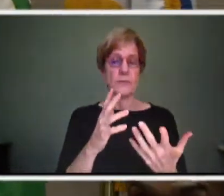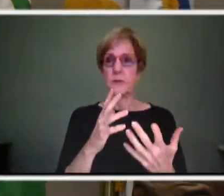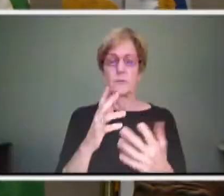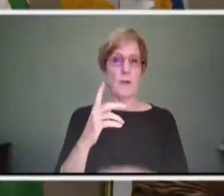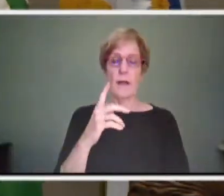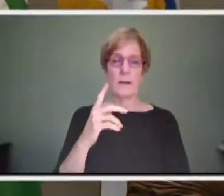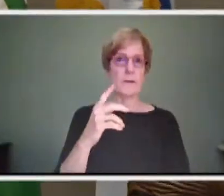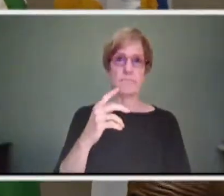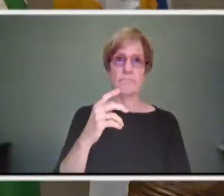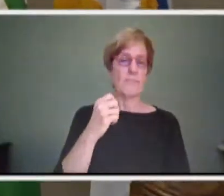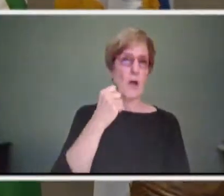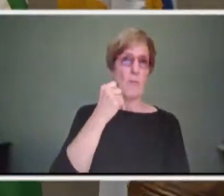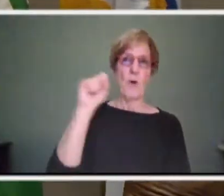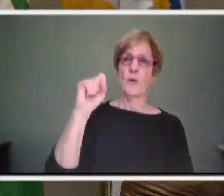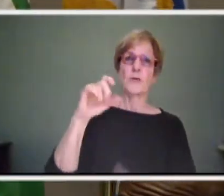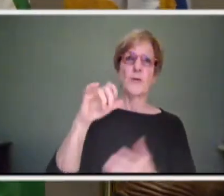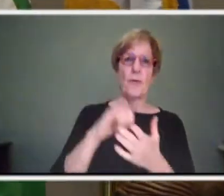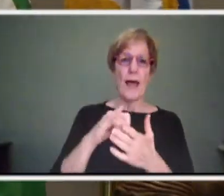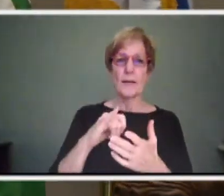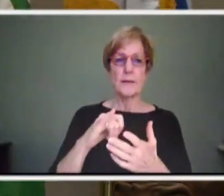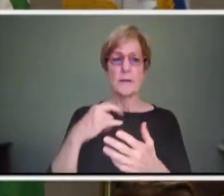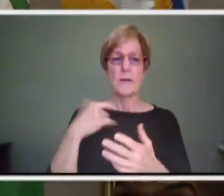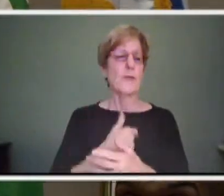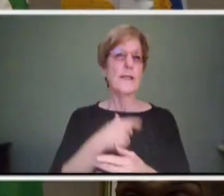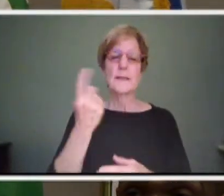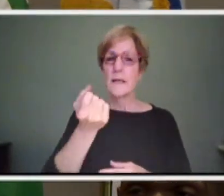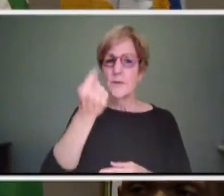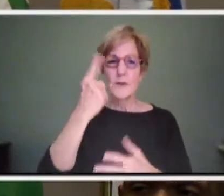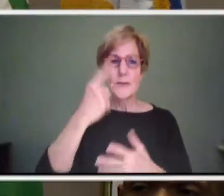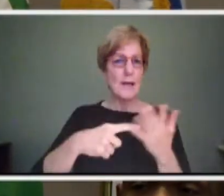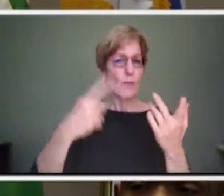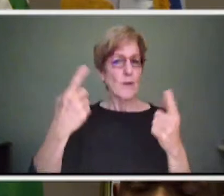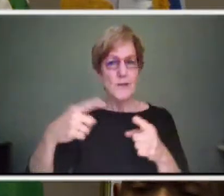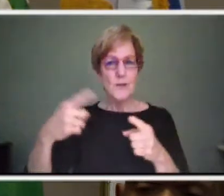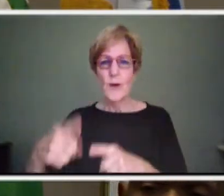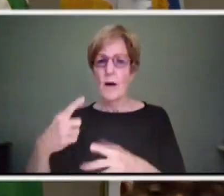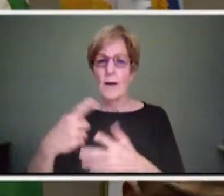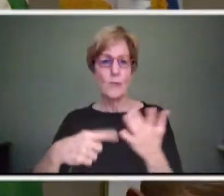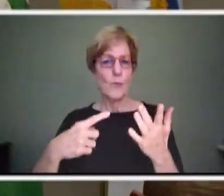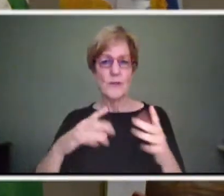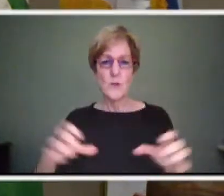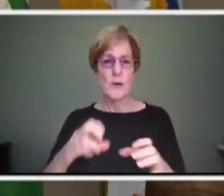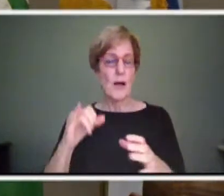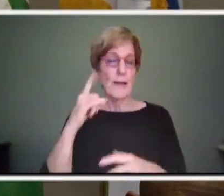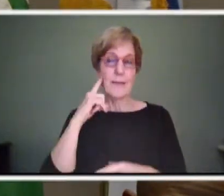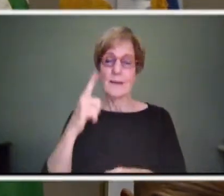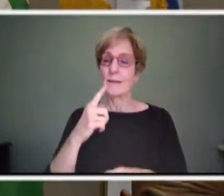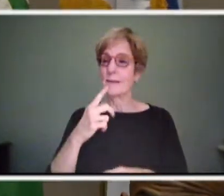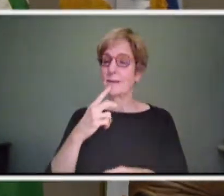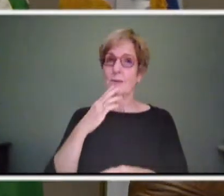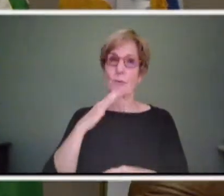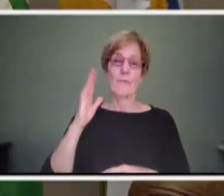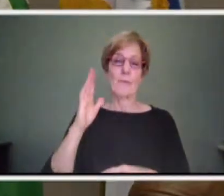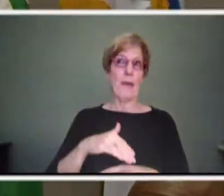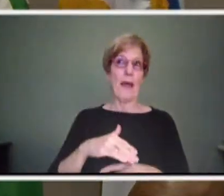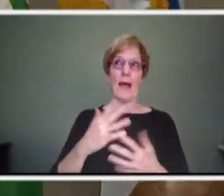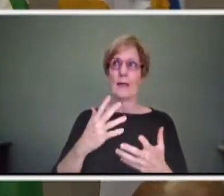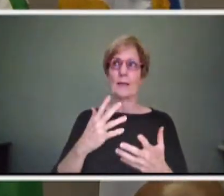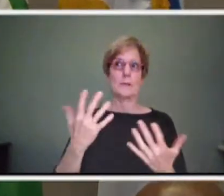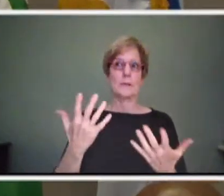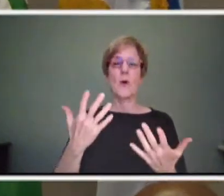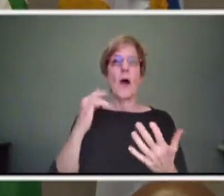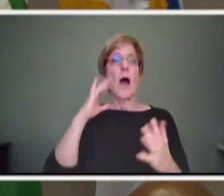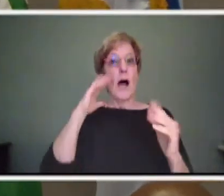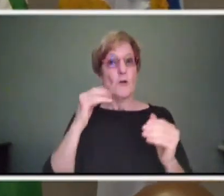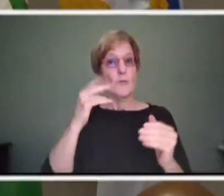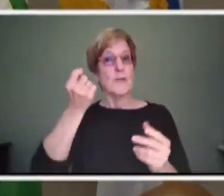votes for that kind of stuff so we understand what's going on and what we're doing. I think this is a really bad precedent. And while I do hope to understand more